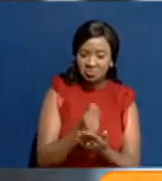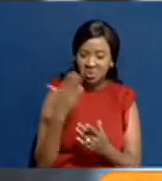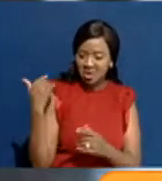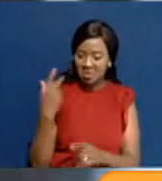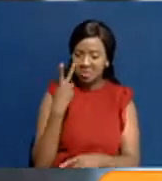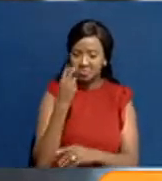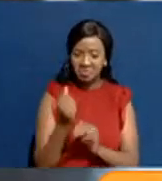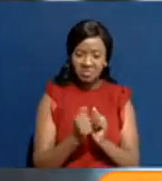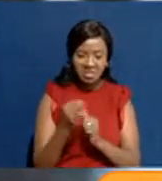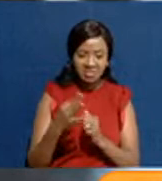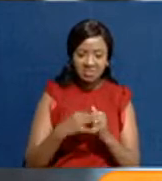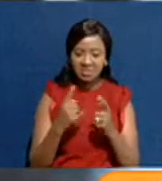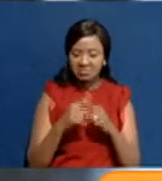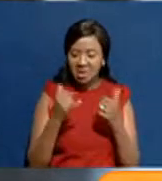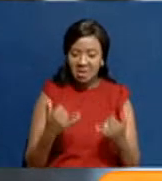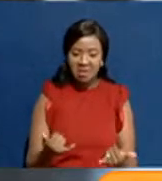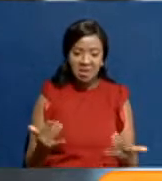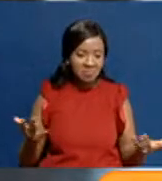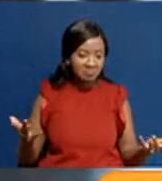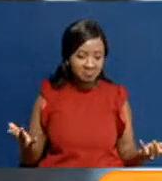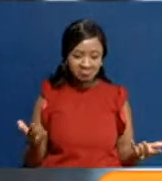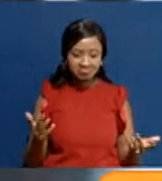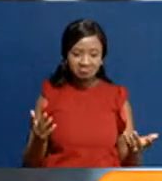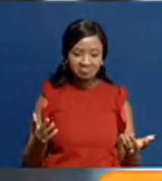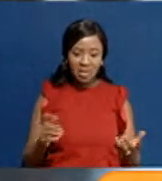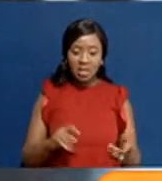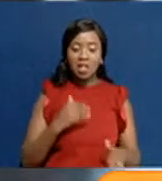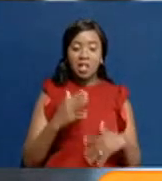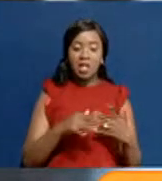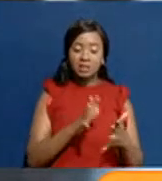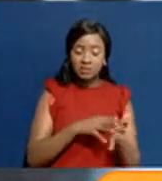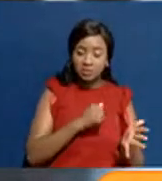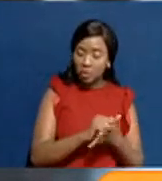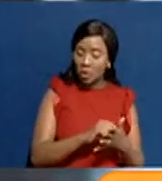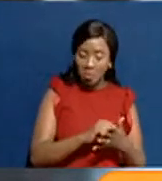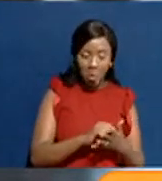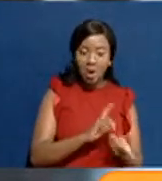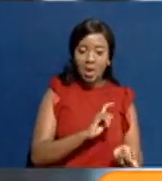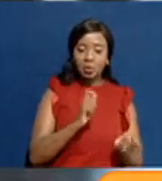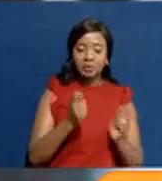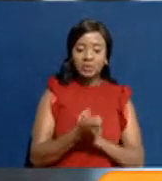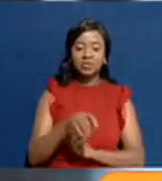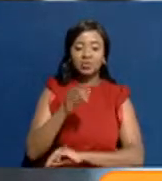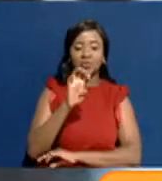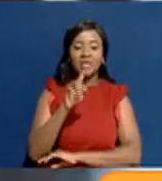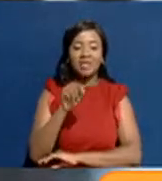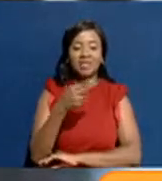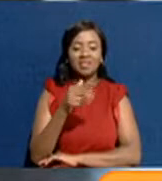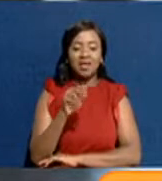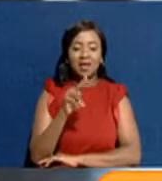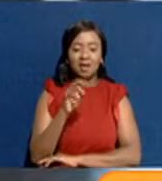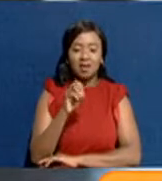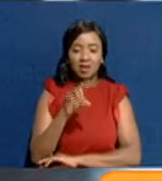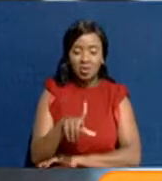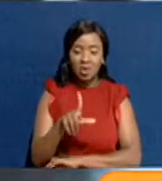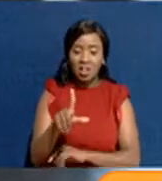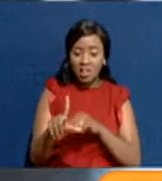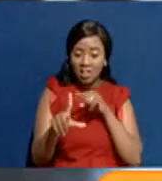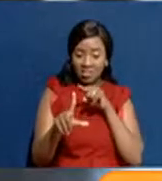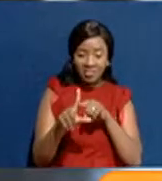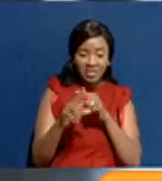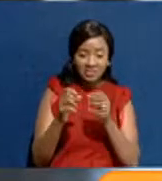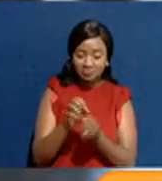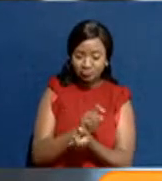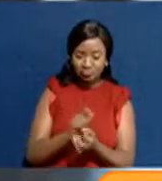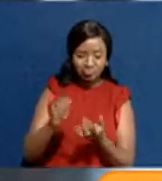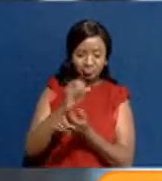now it was supposed now to be distilled into industrial ethanol. Ethanol is highly, vaporizes